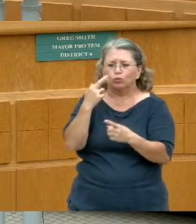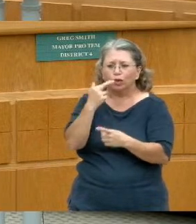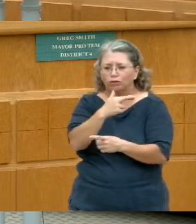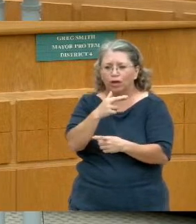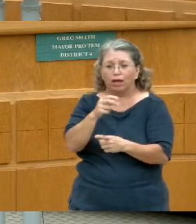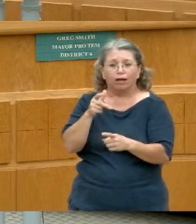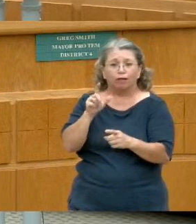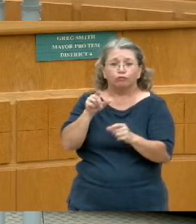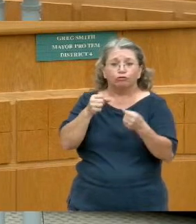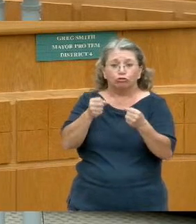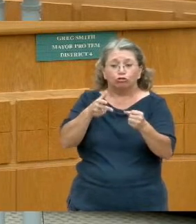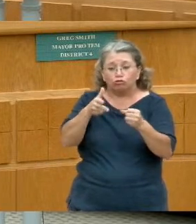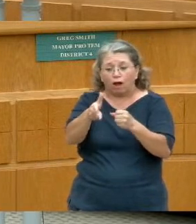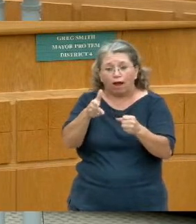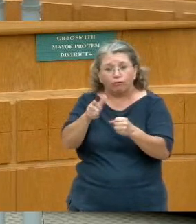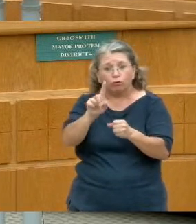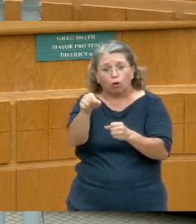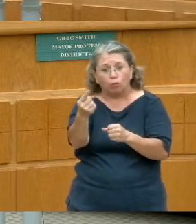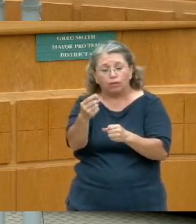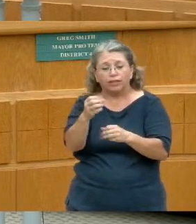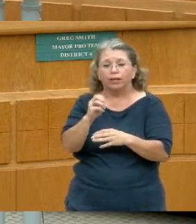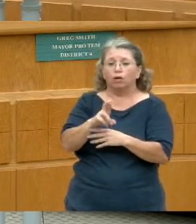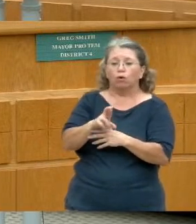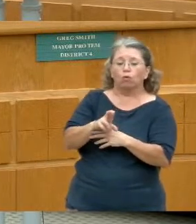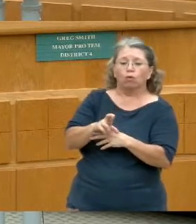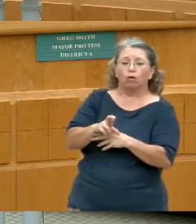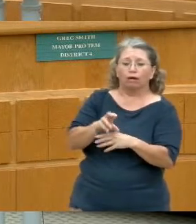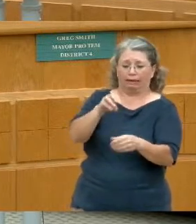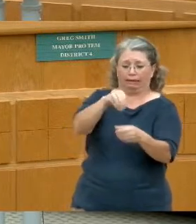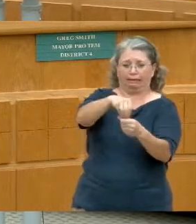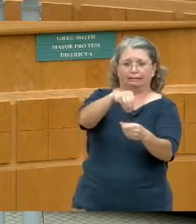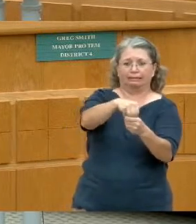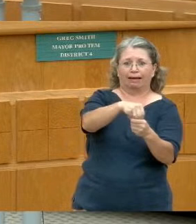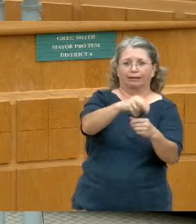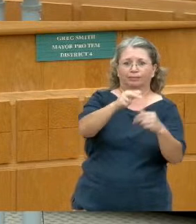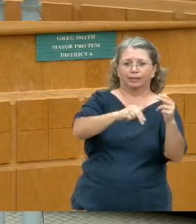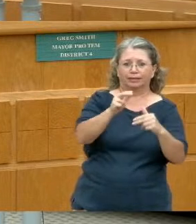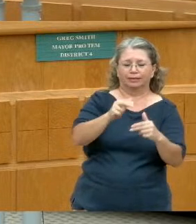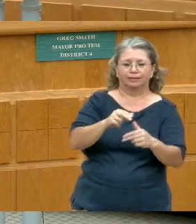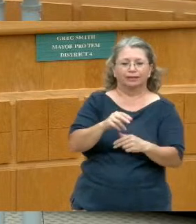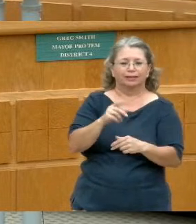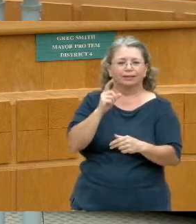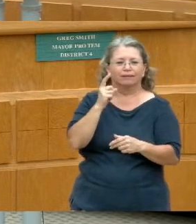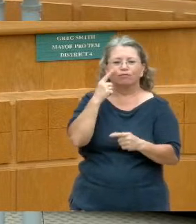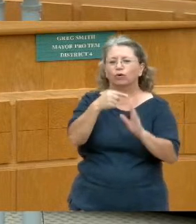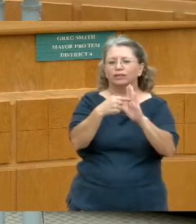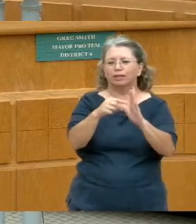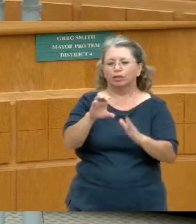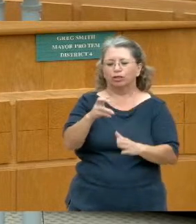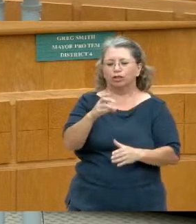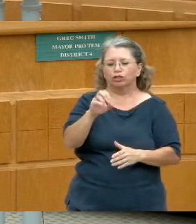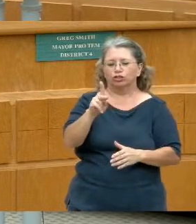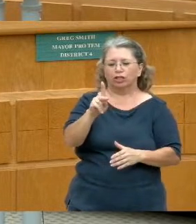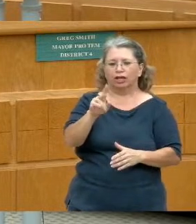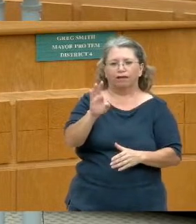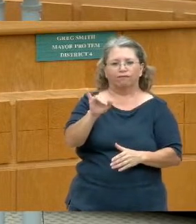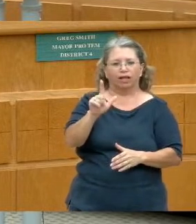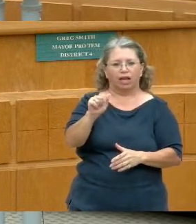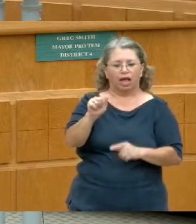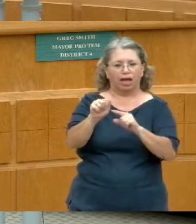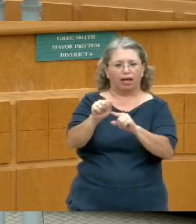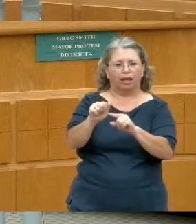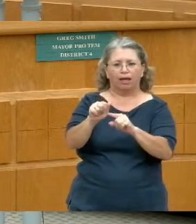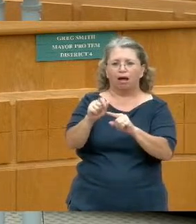I'm noticing, has not come up with the other restaurants as much. I'm not showing that, but I've noticed the drive-through at Chick-fil-A